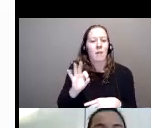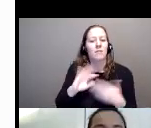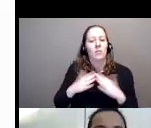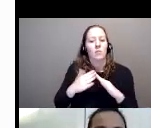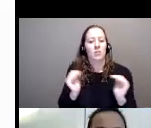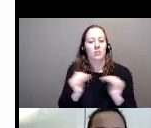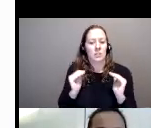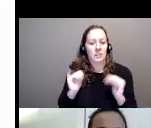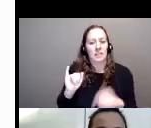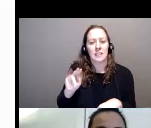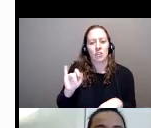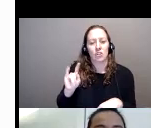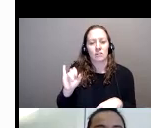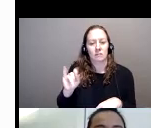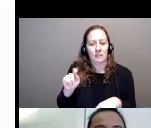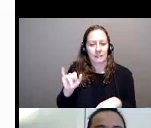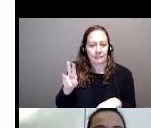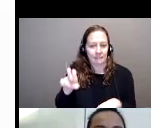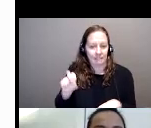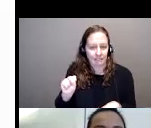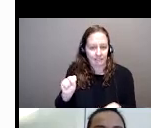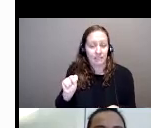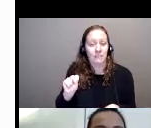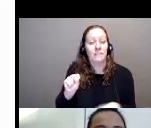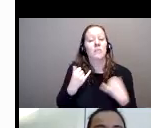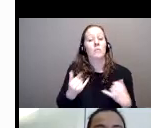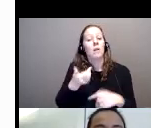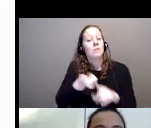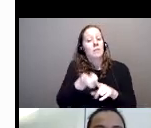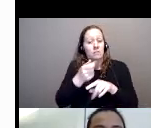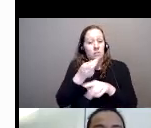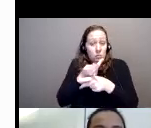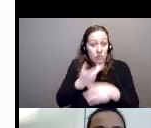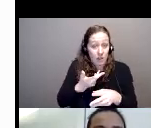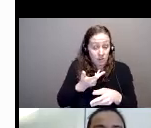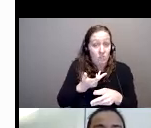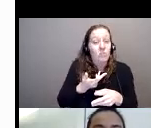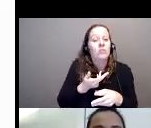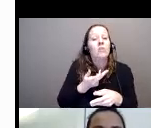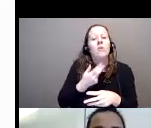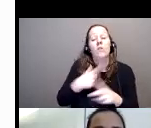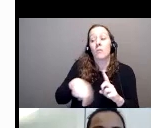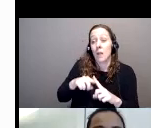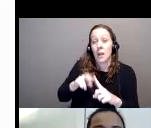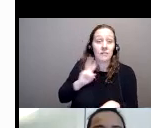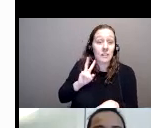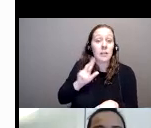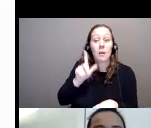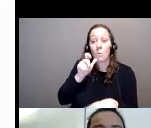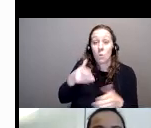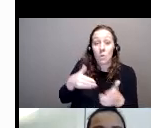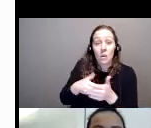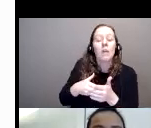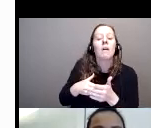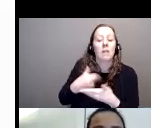Justice Initiatives. She currently supervises the program, and she assists victims and offenders, as well